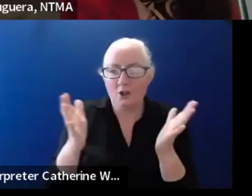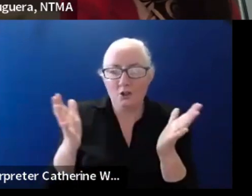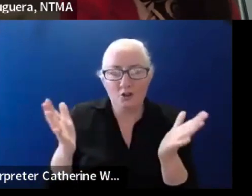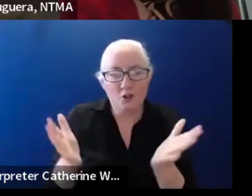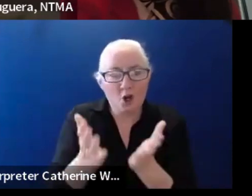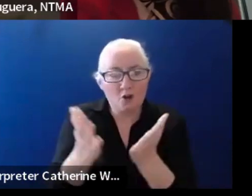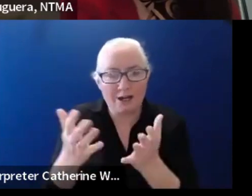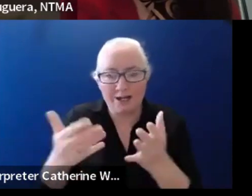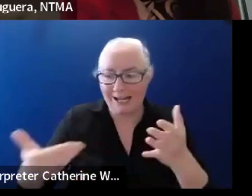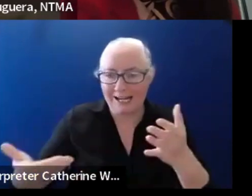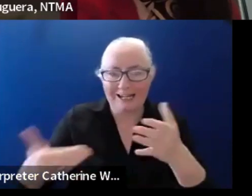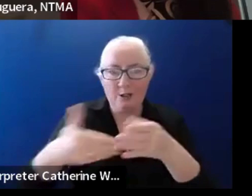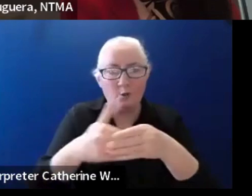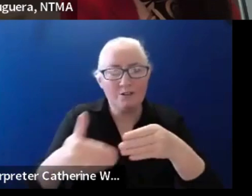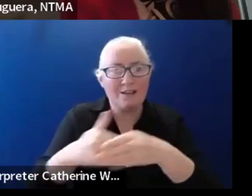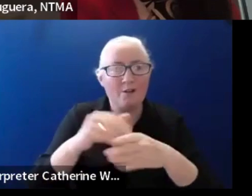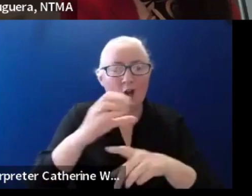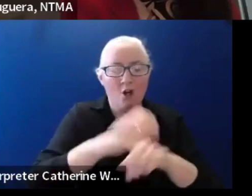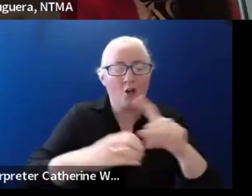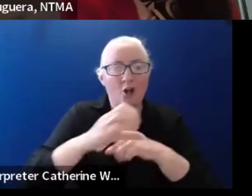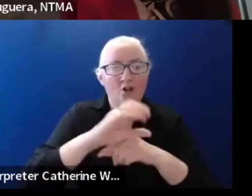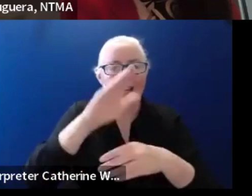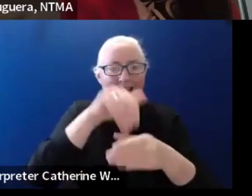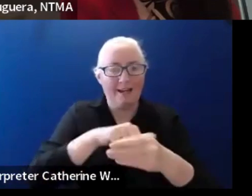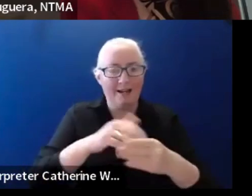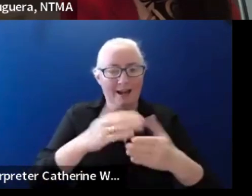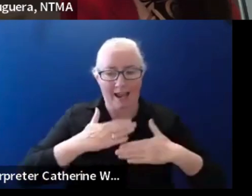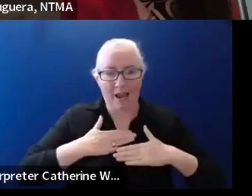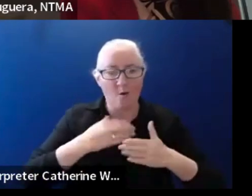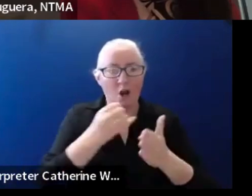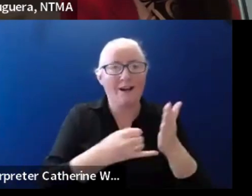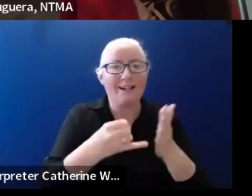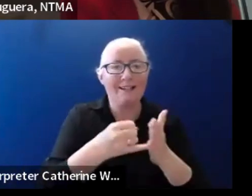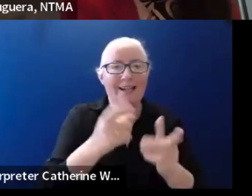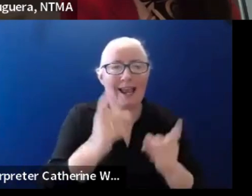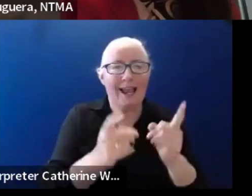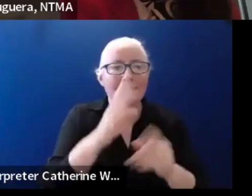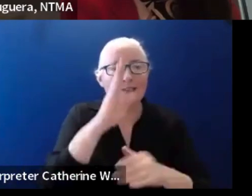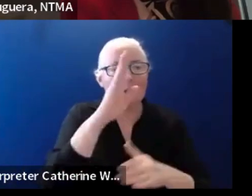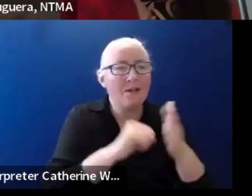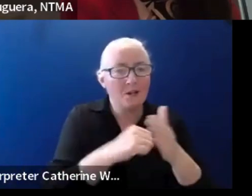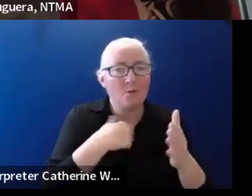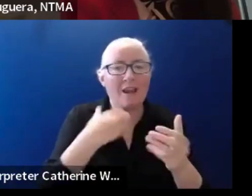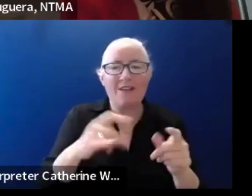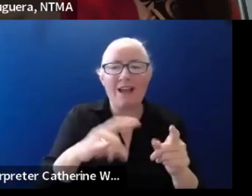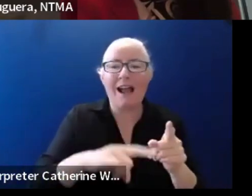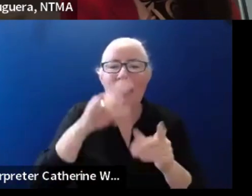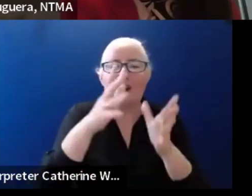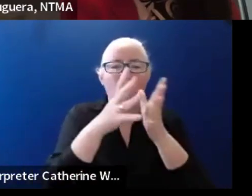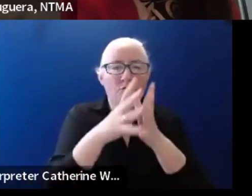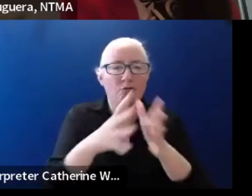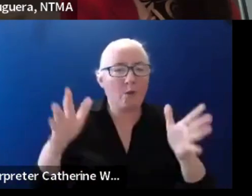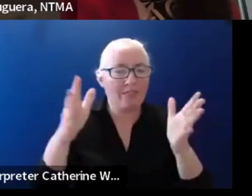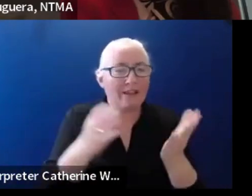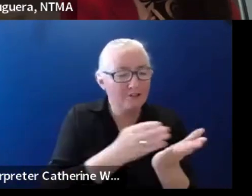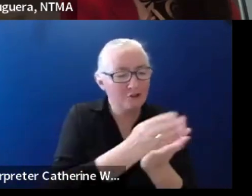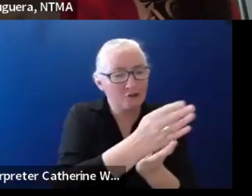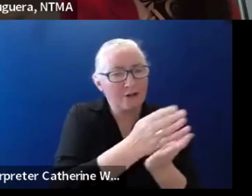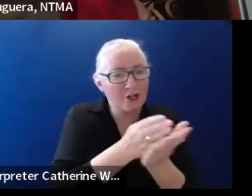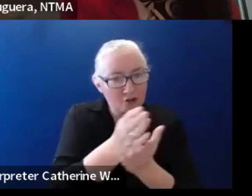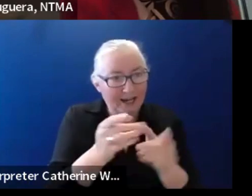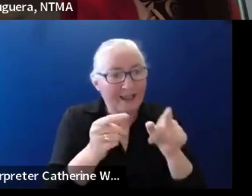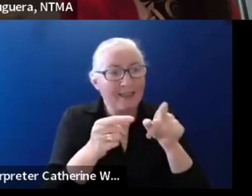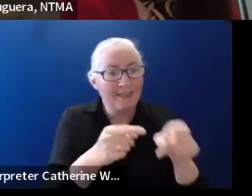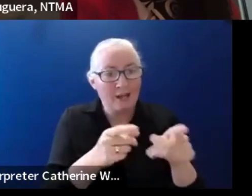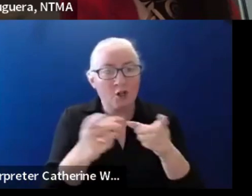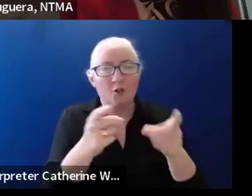an inclusive culture throughout the organization. As a business, we have a high growth strategy, but within that, it is all